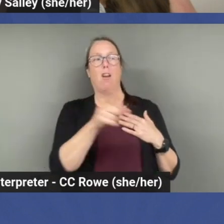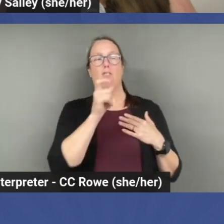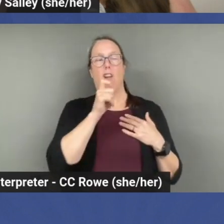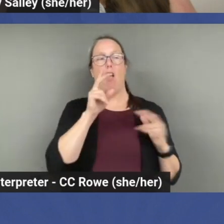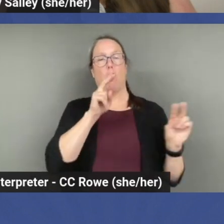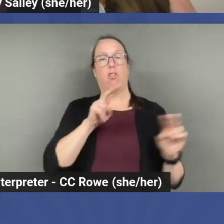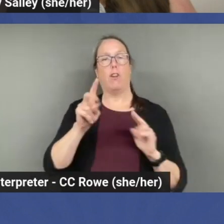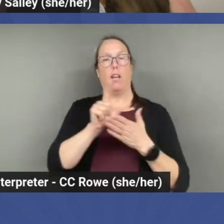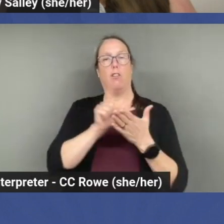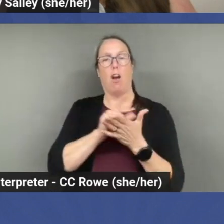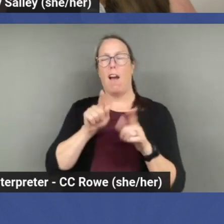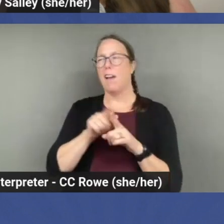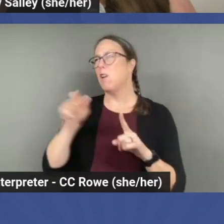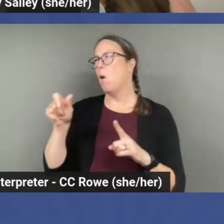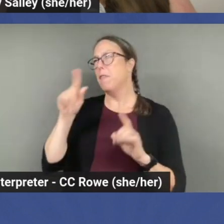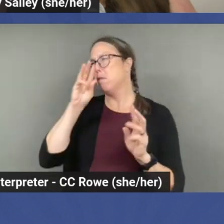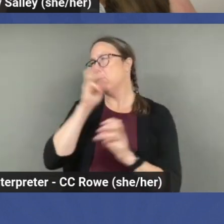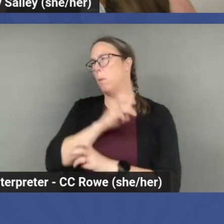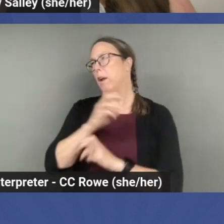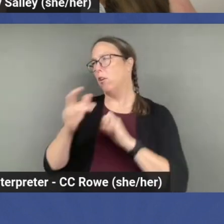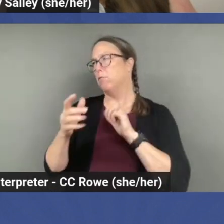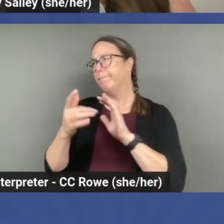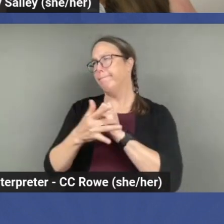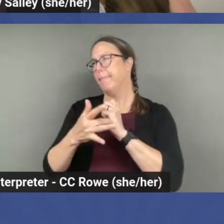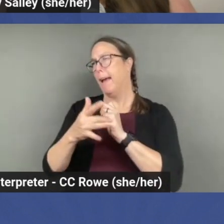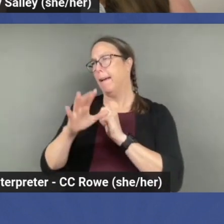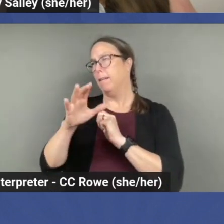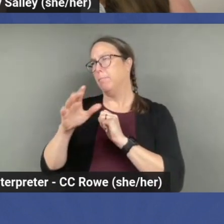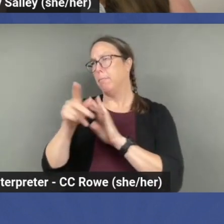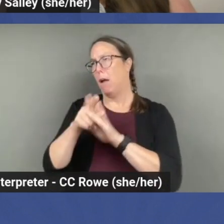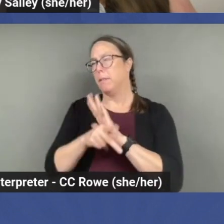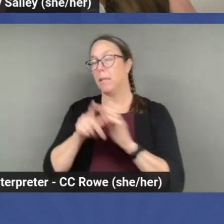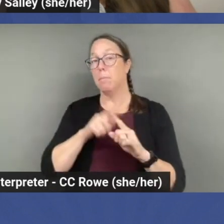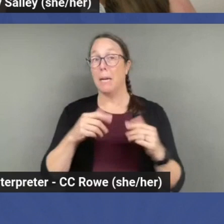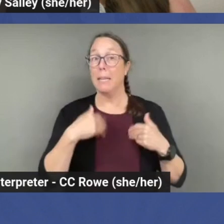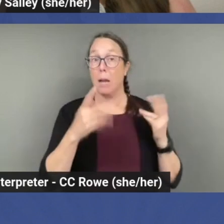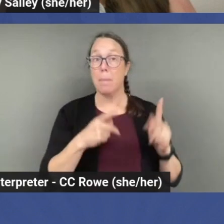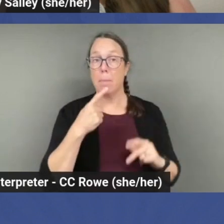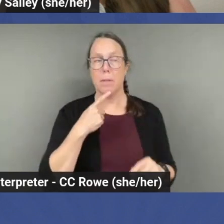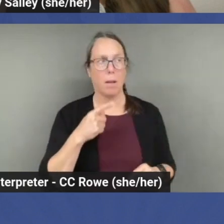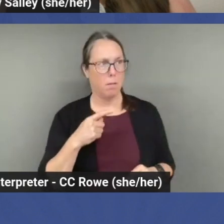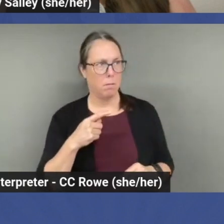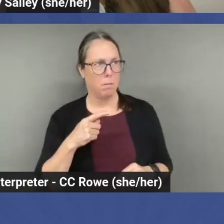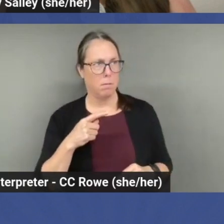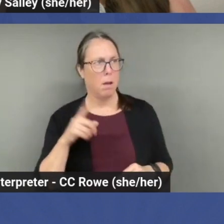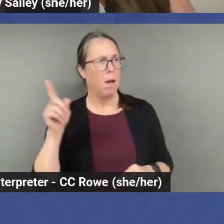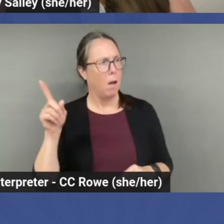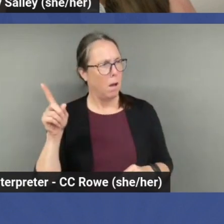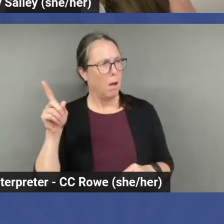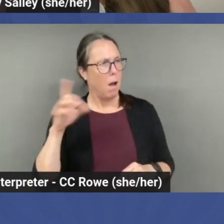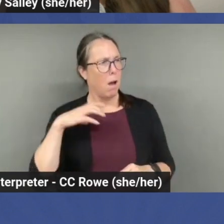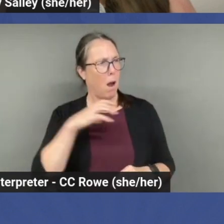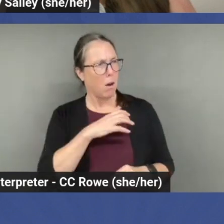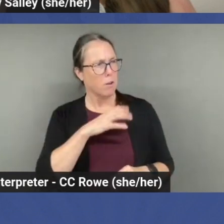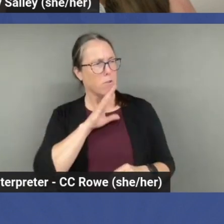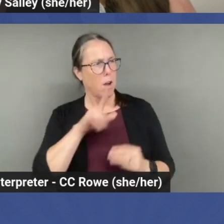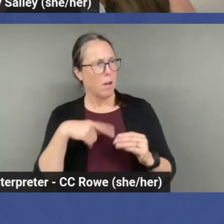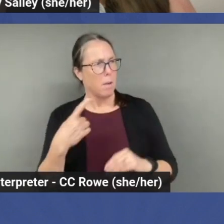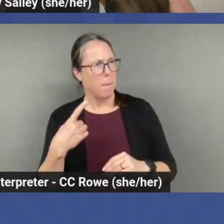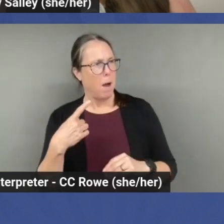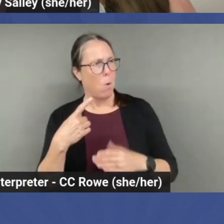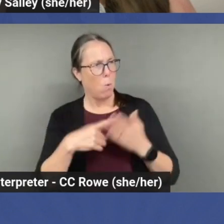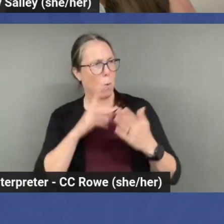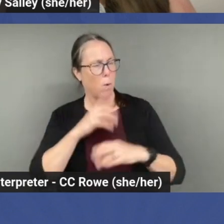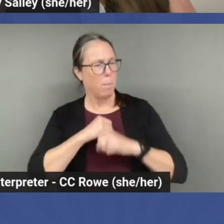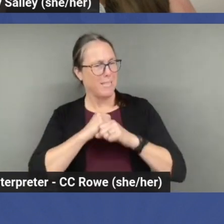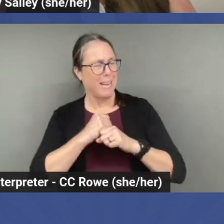policy, but also, young people themselves saying Congress is talking about what protects us while doing something that is going to harm